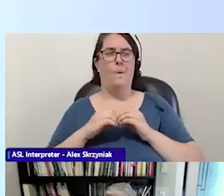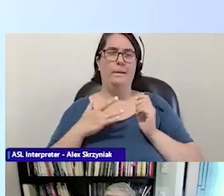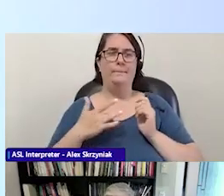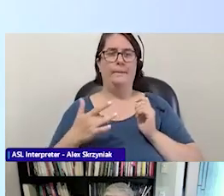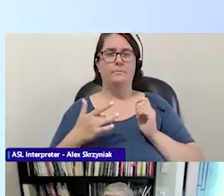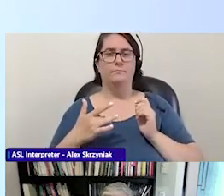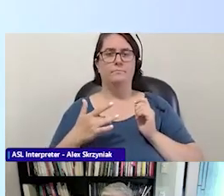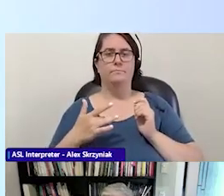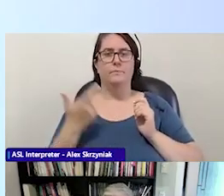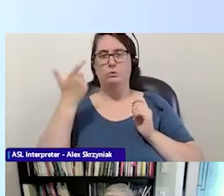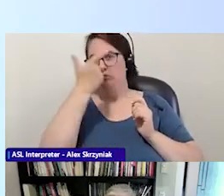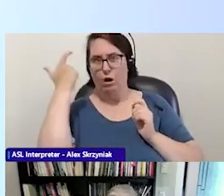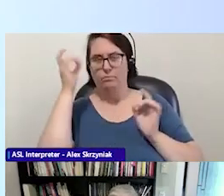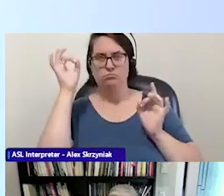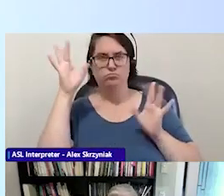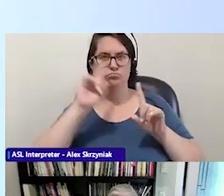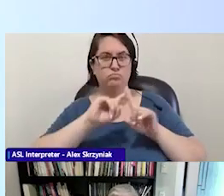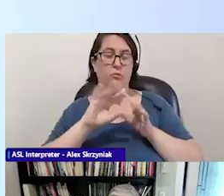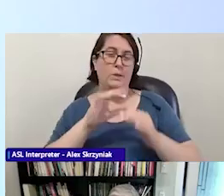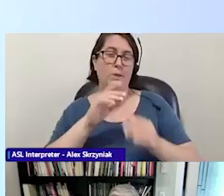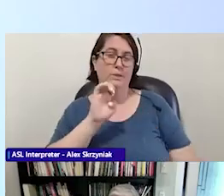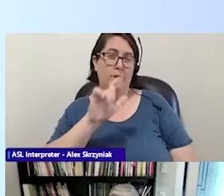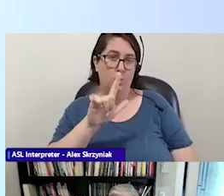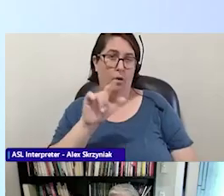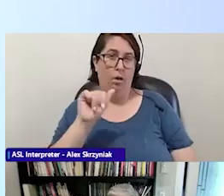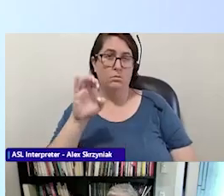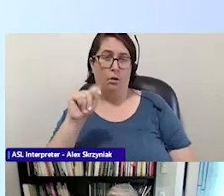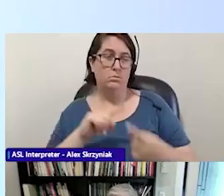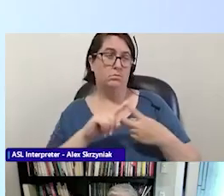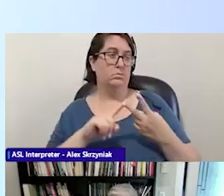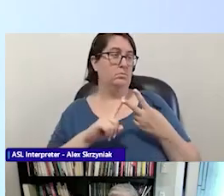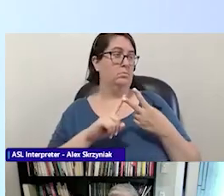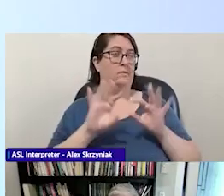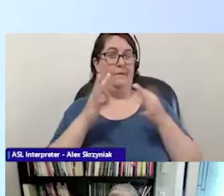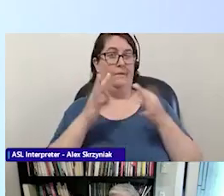experienced trauma such as sexual assault, incest, rape,